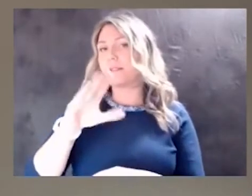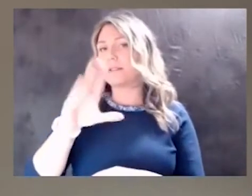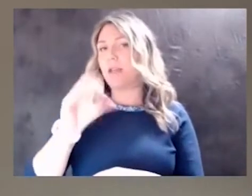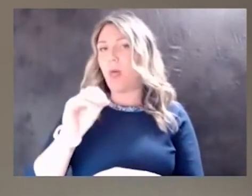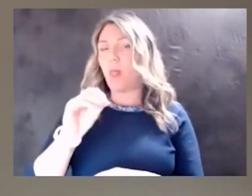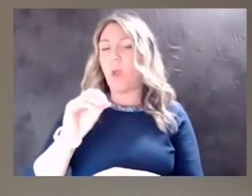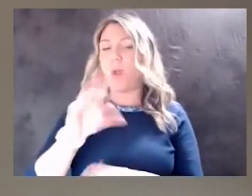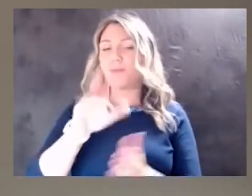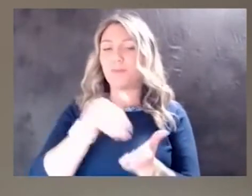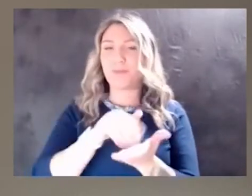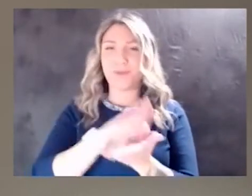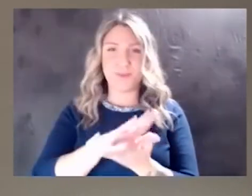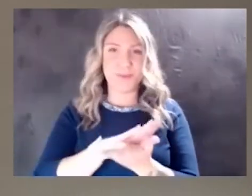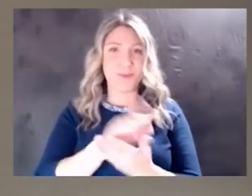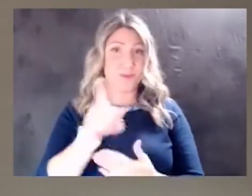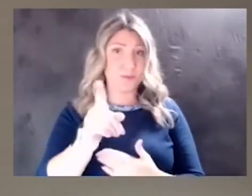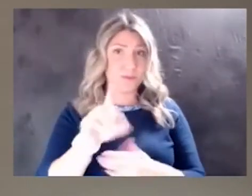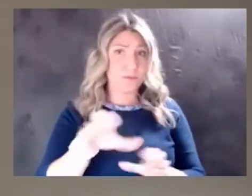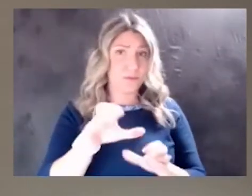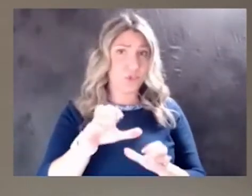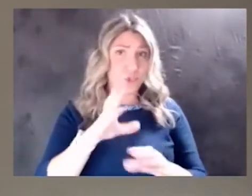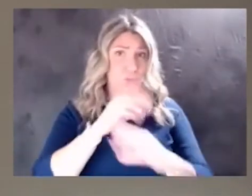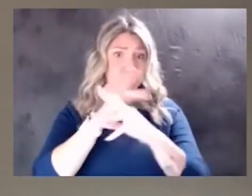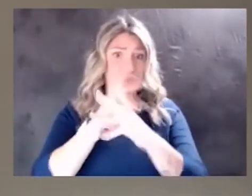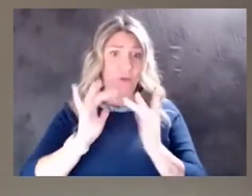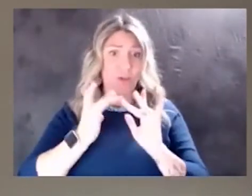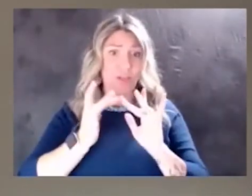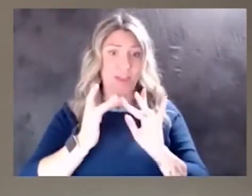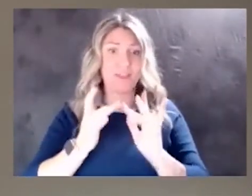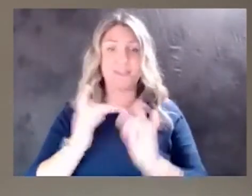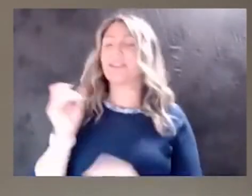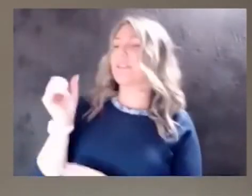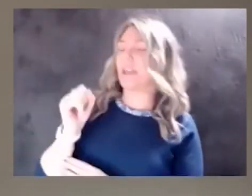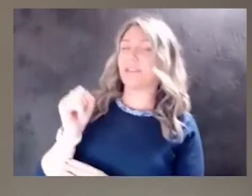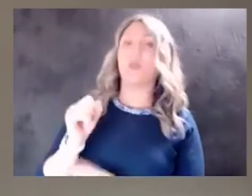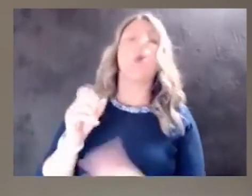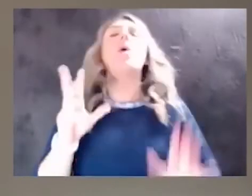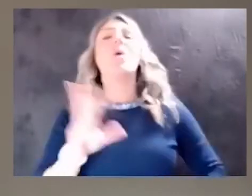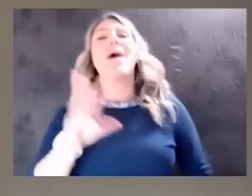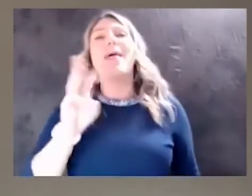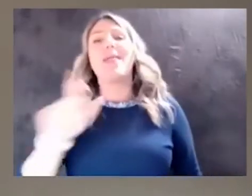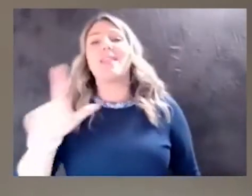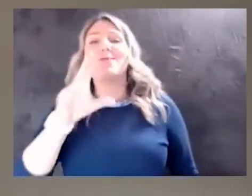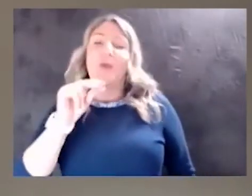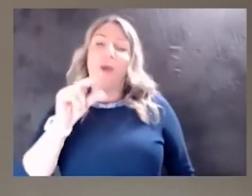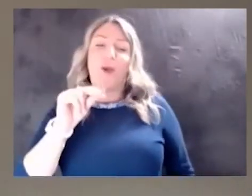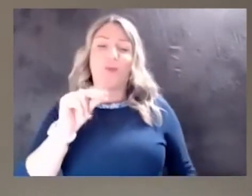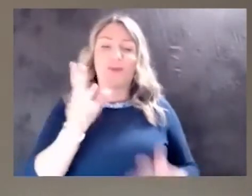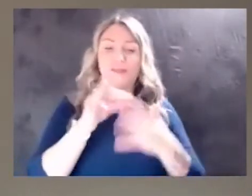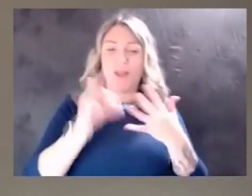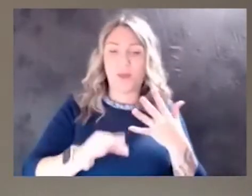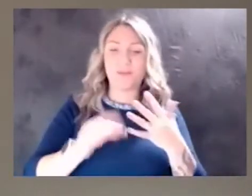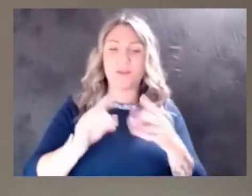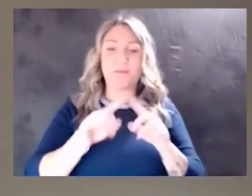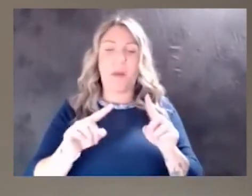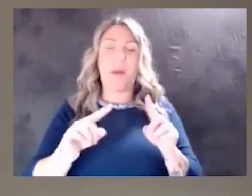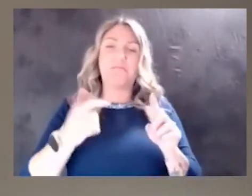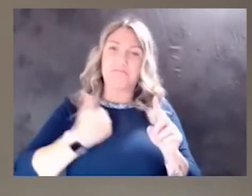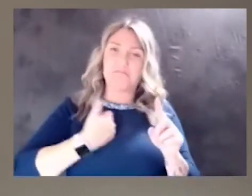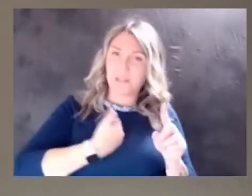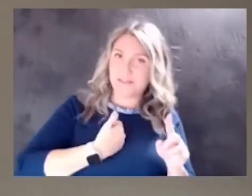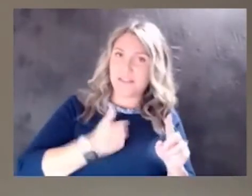y'all do virtual learning? Yes. Well, no, it was an option, but I did.